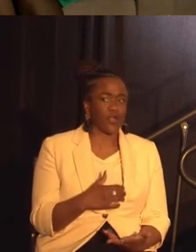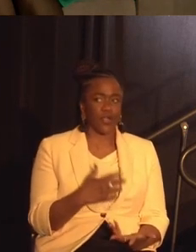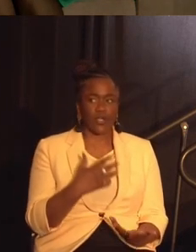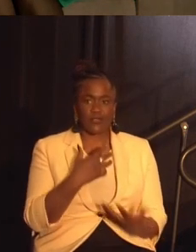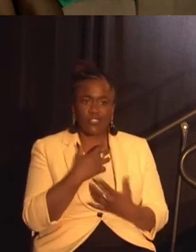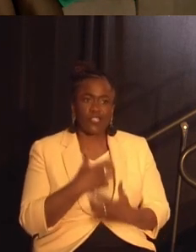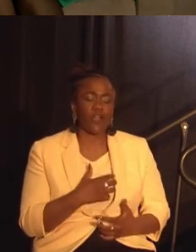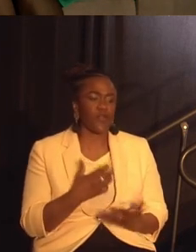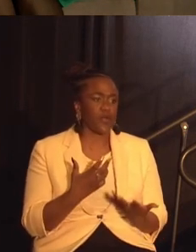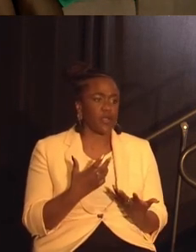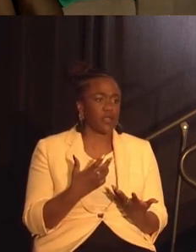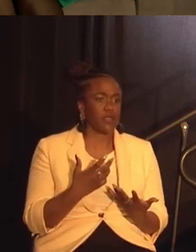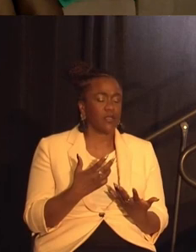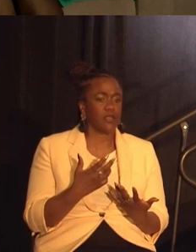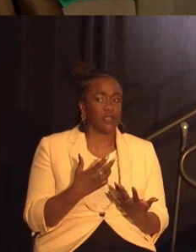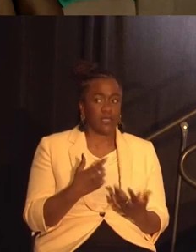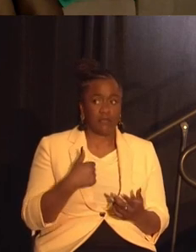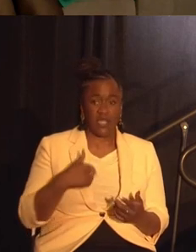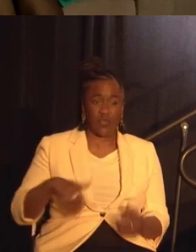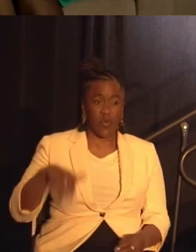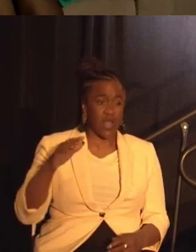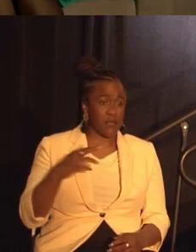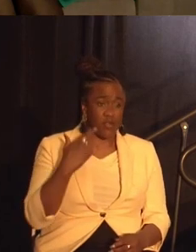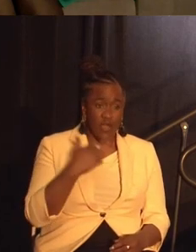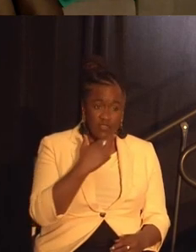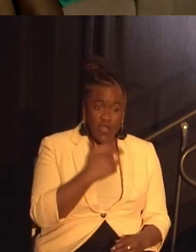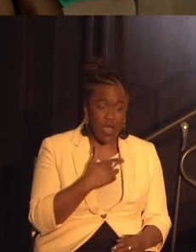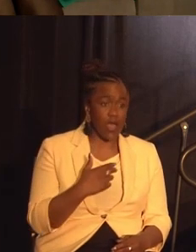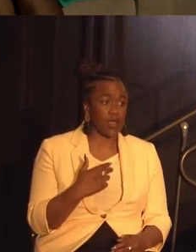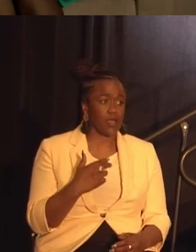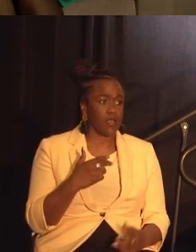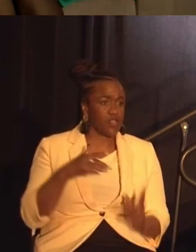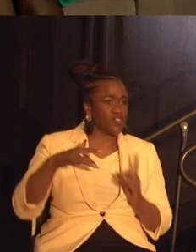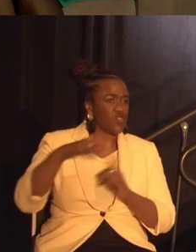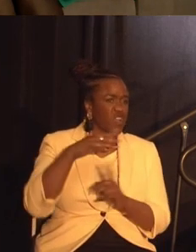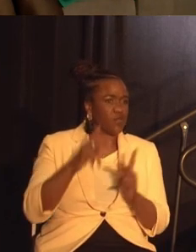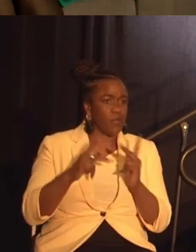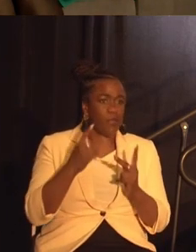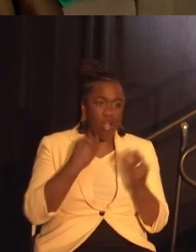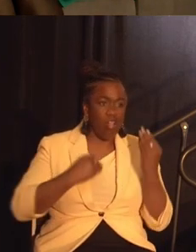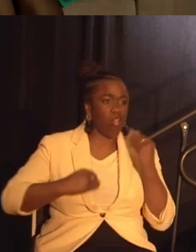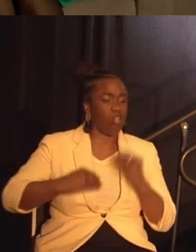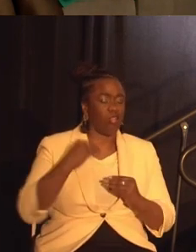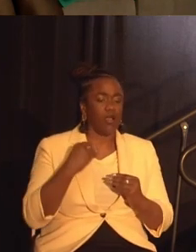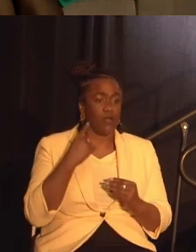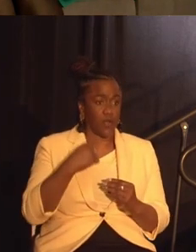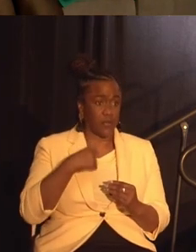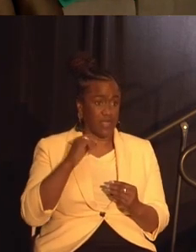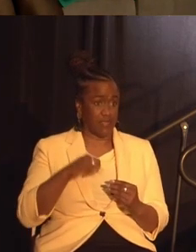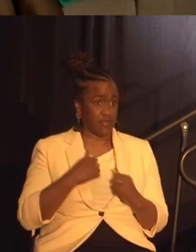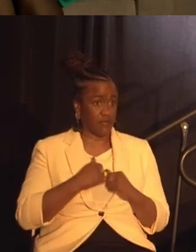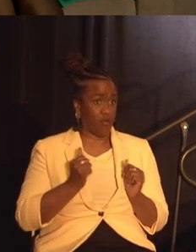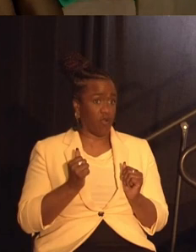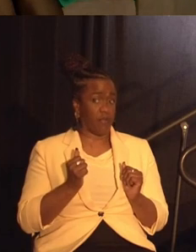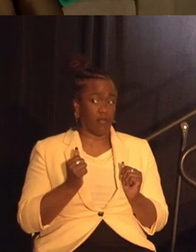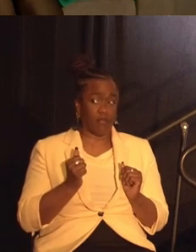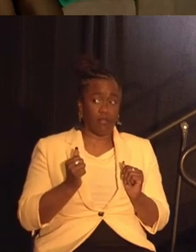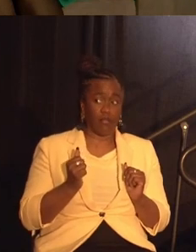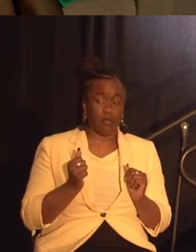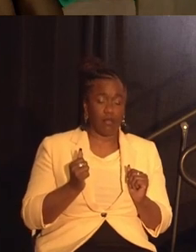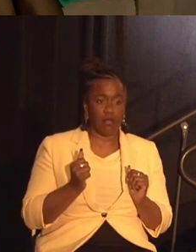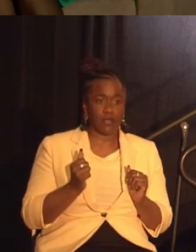Leap Forward, and me growing up in a restaurant, like surrounded by gluttony. And for some, I mean, it is vulnerable. It is, you know,